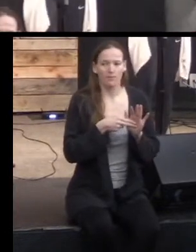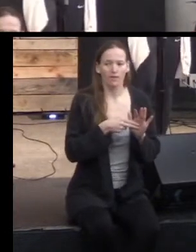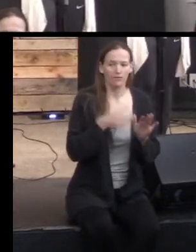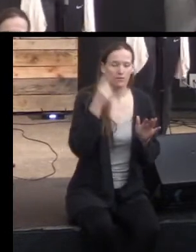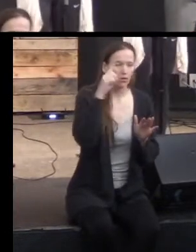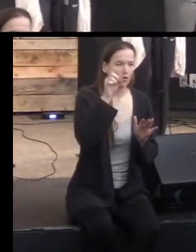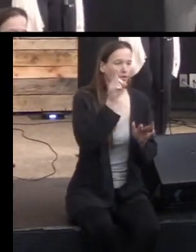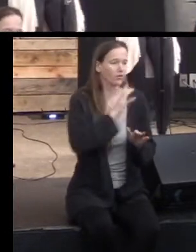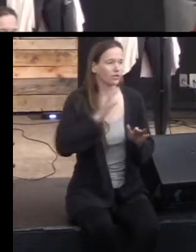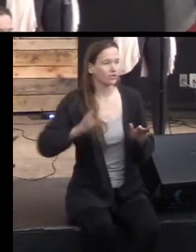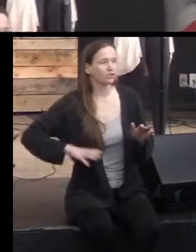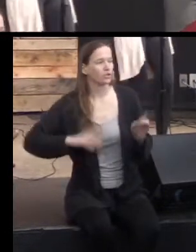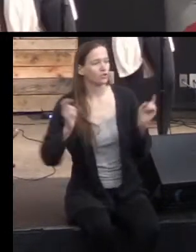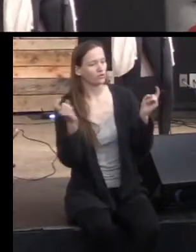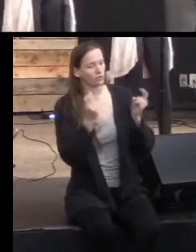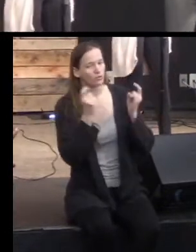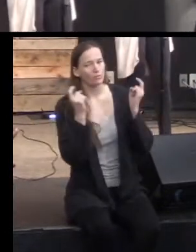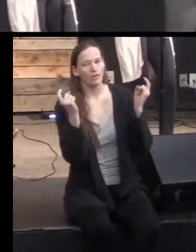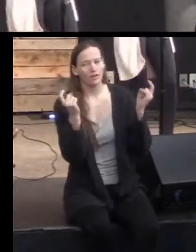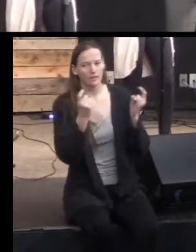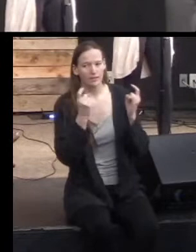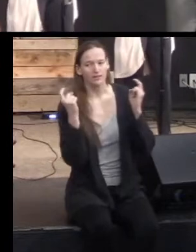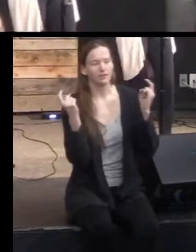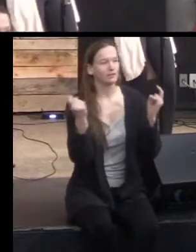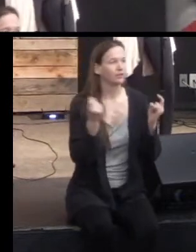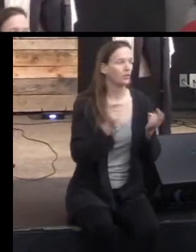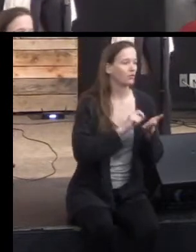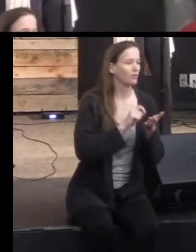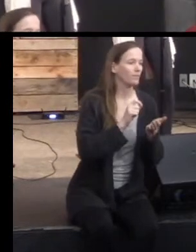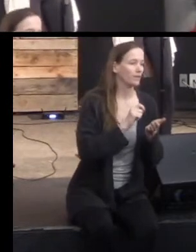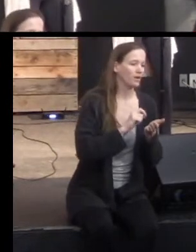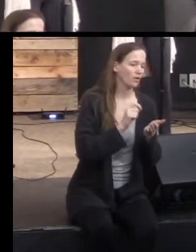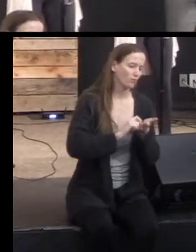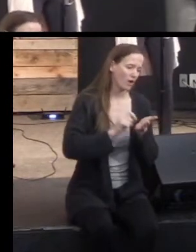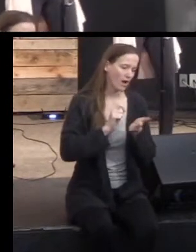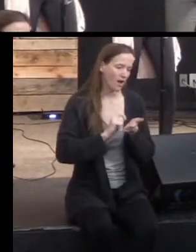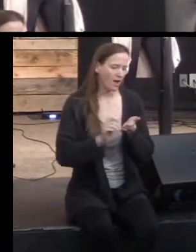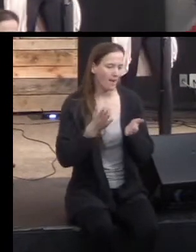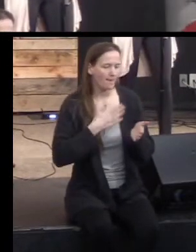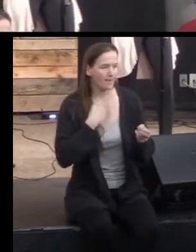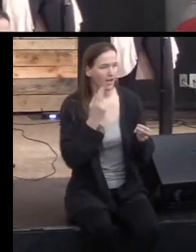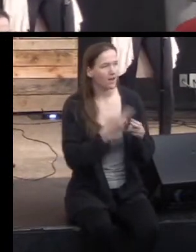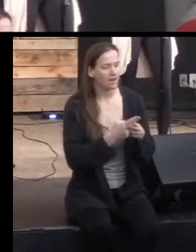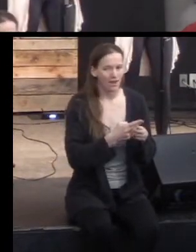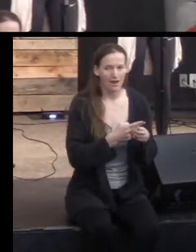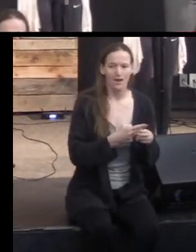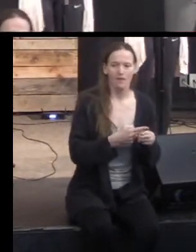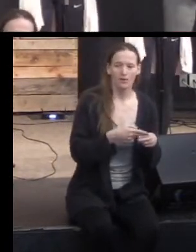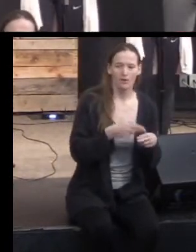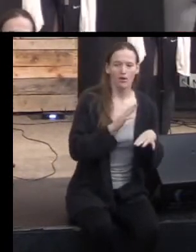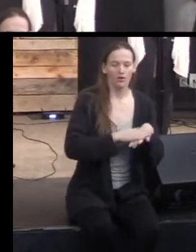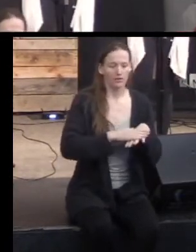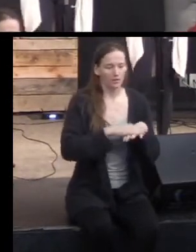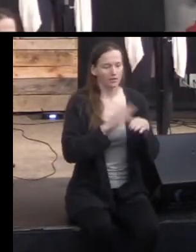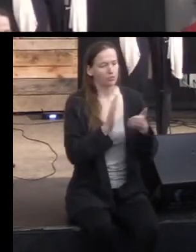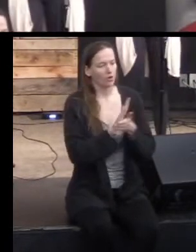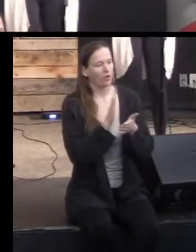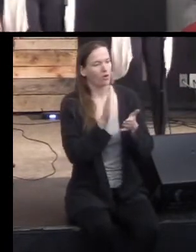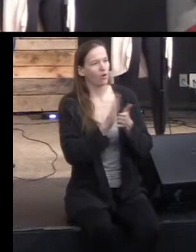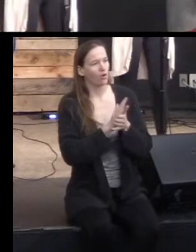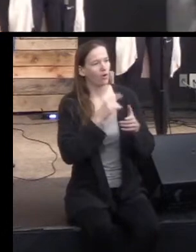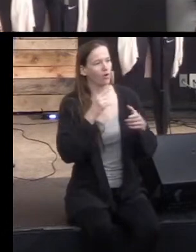sign me up for the Christian Jubilee. Now won't you write my name? Write my name upon